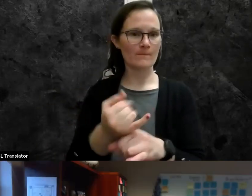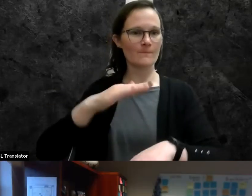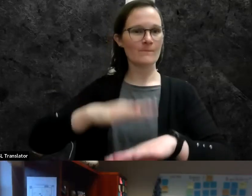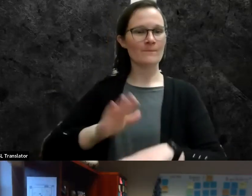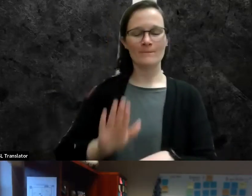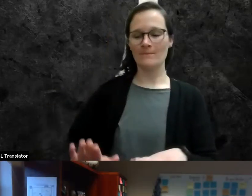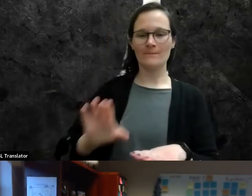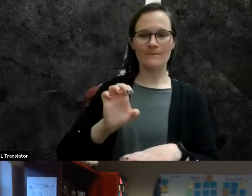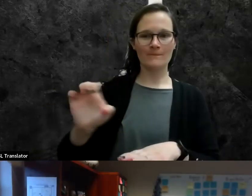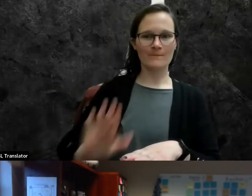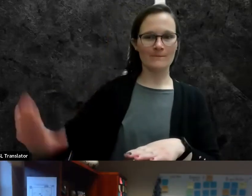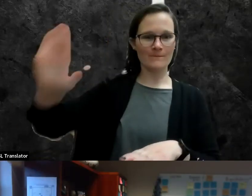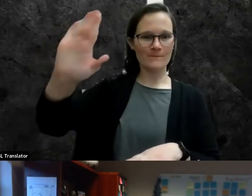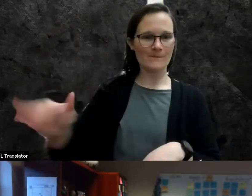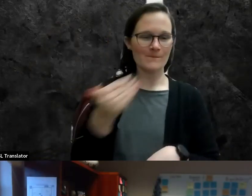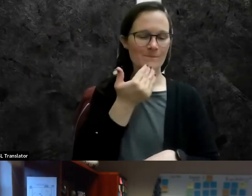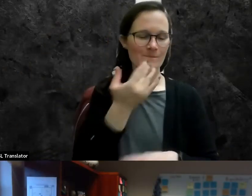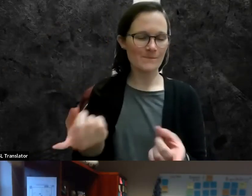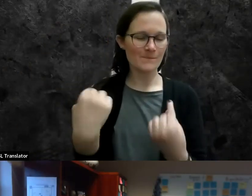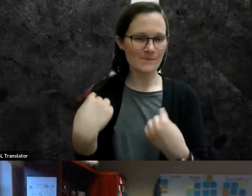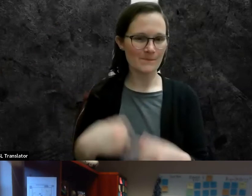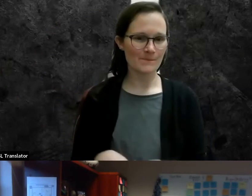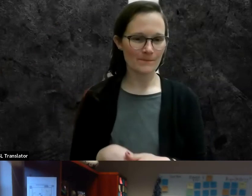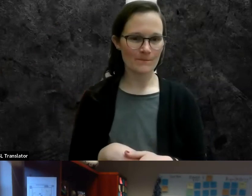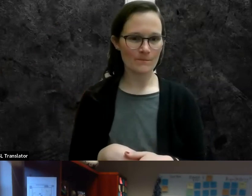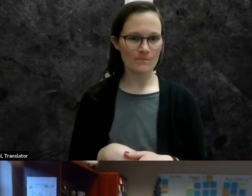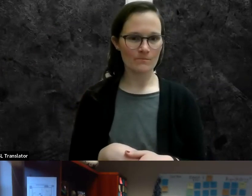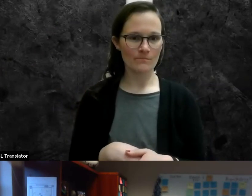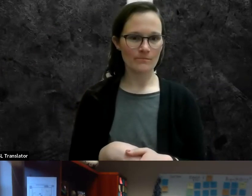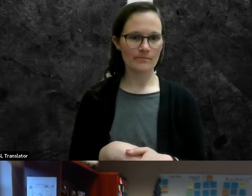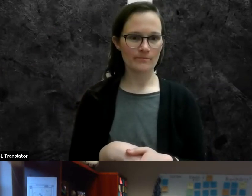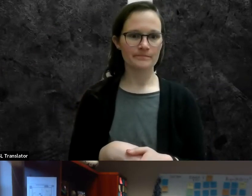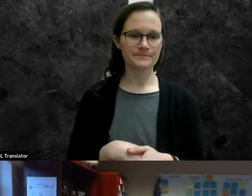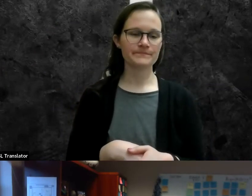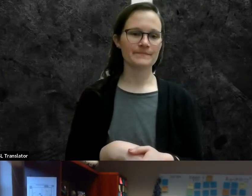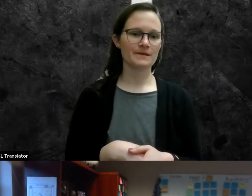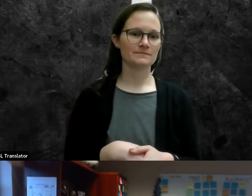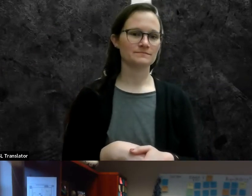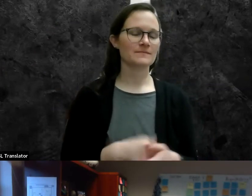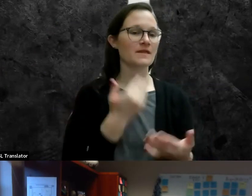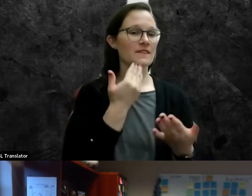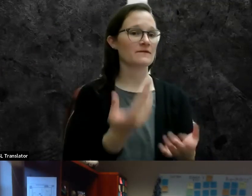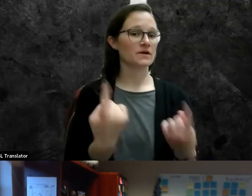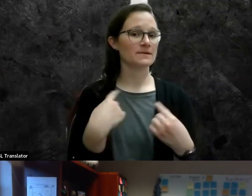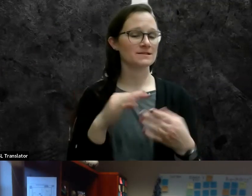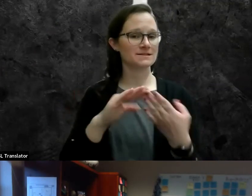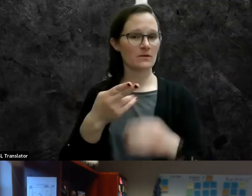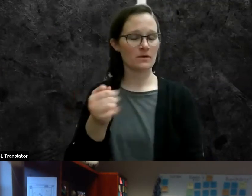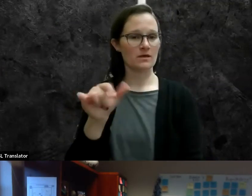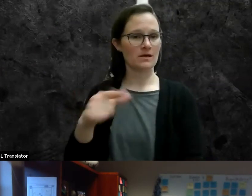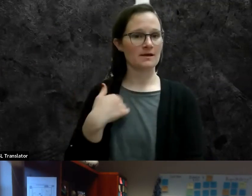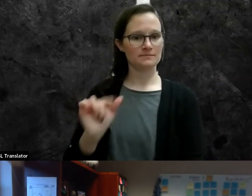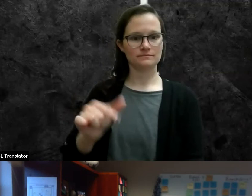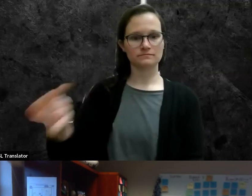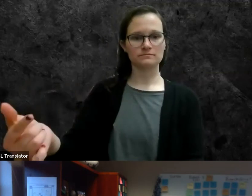us from another time zone. Thank you so much. And thank you everybody for being here today on the town hall. And with that, I'll hand it back to